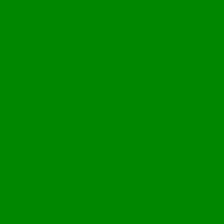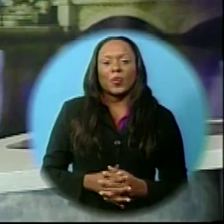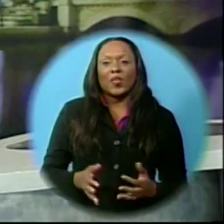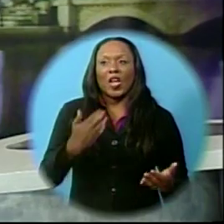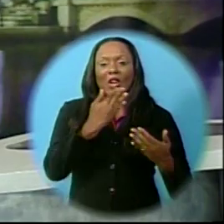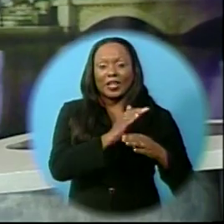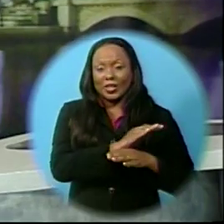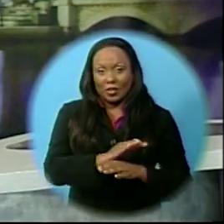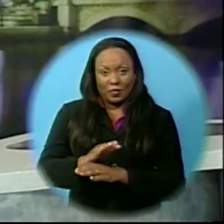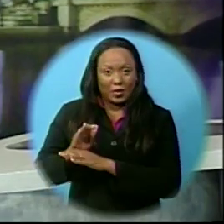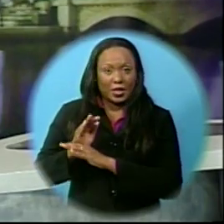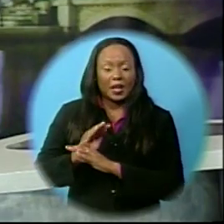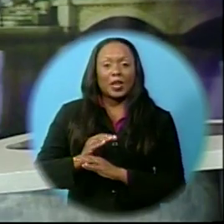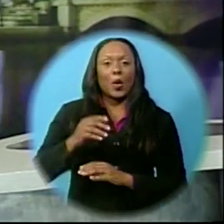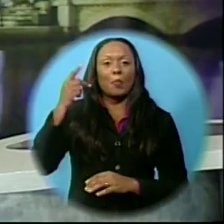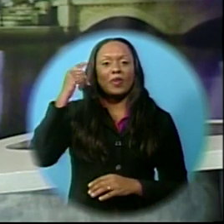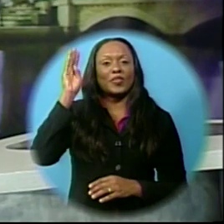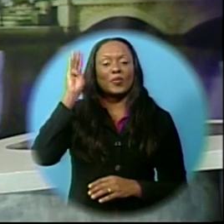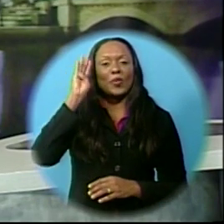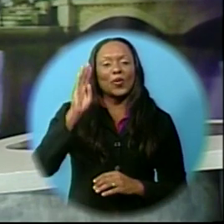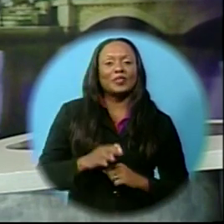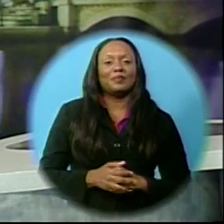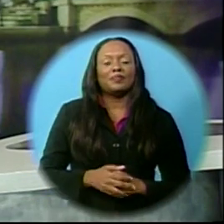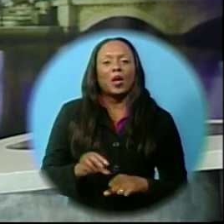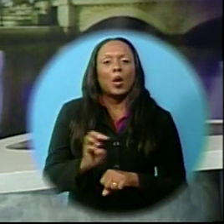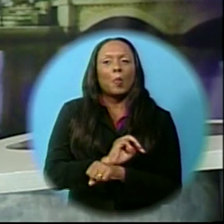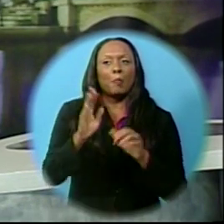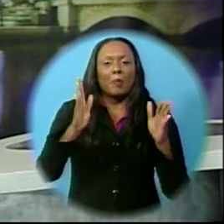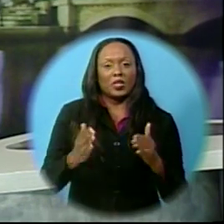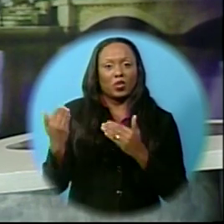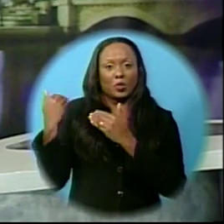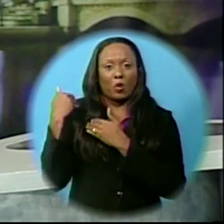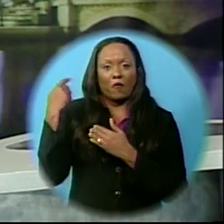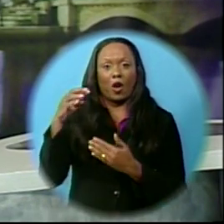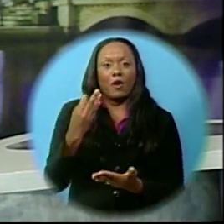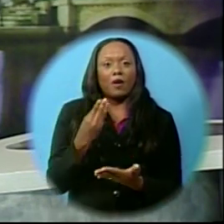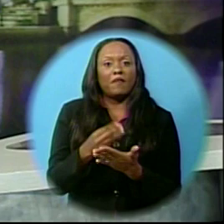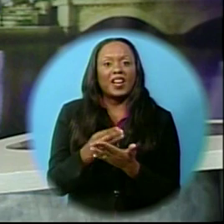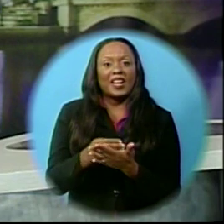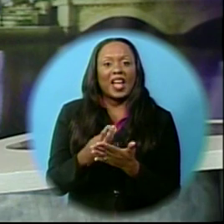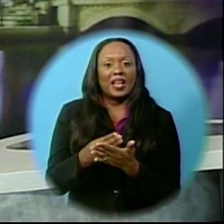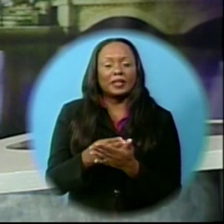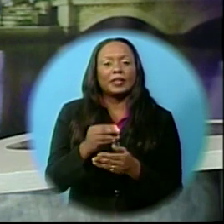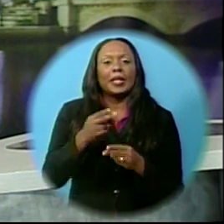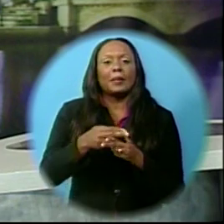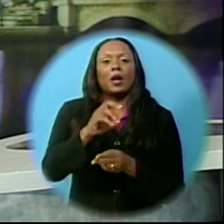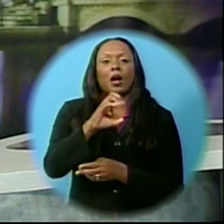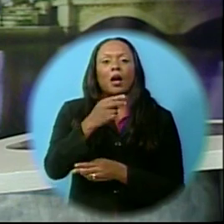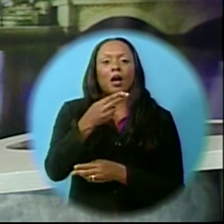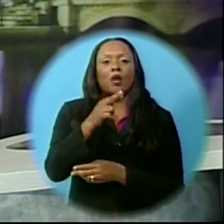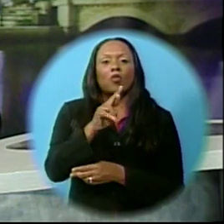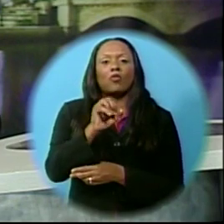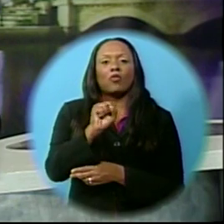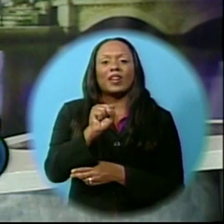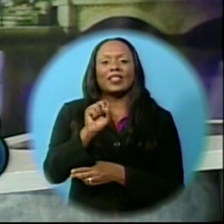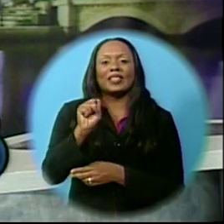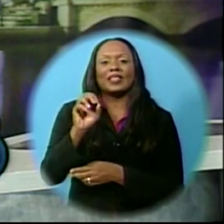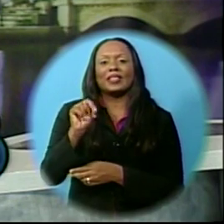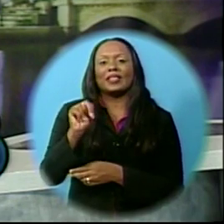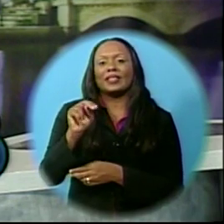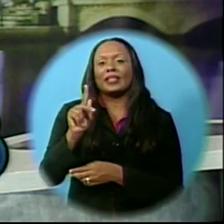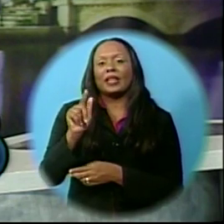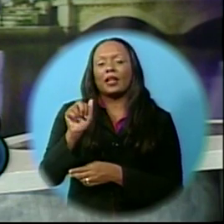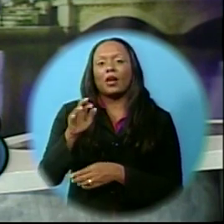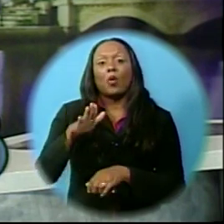Very good evening to you. I'm Pearson Bowen. Minister of Finance and Economic Affairs Chris Sinclair has sounded a warning to